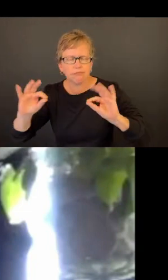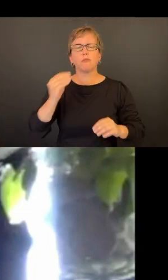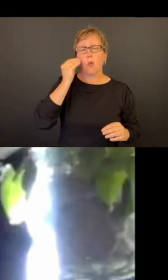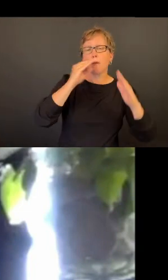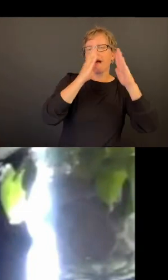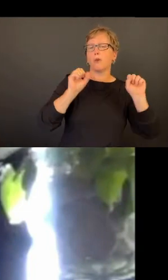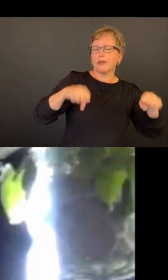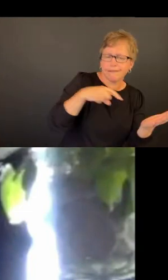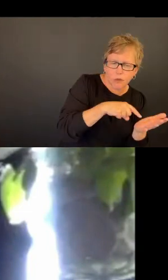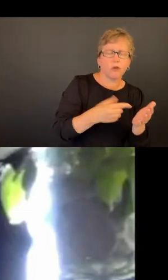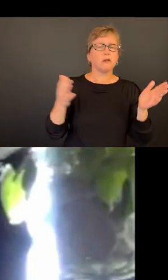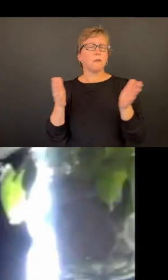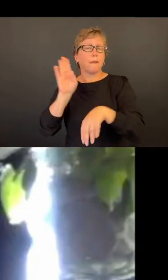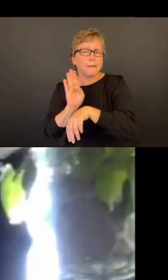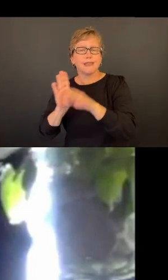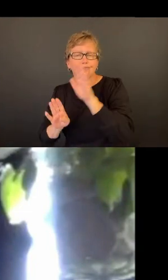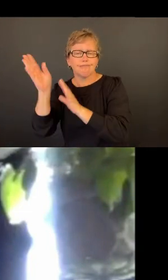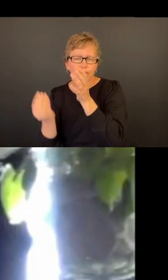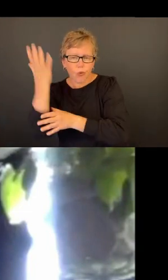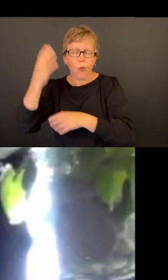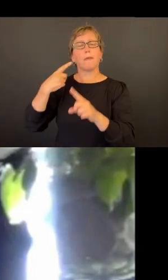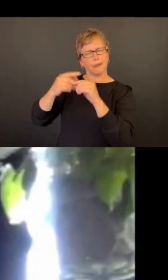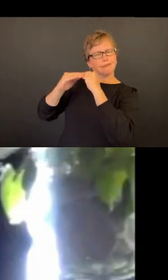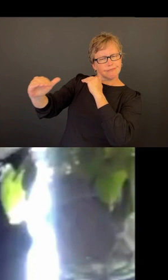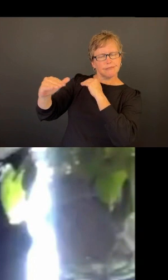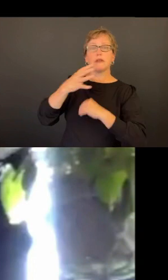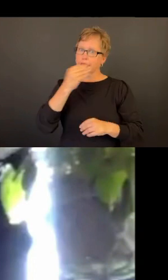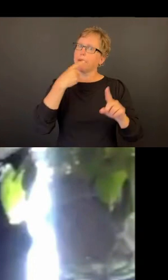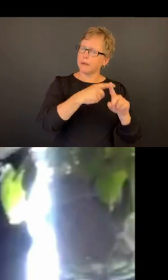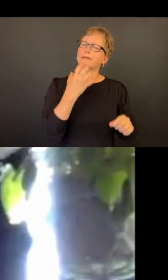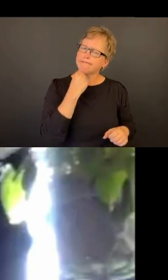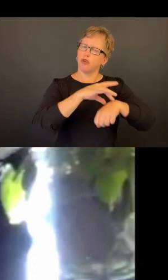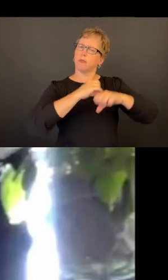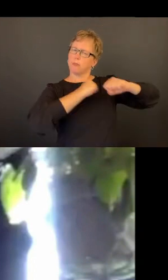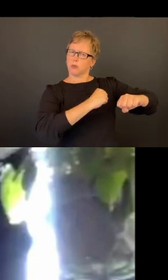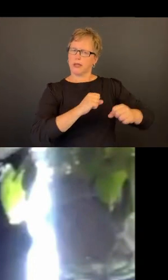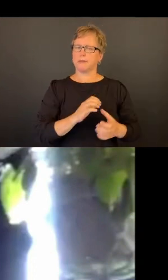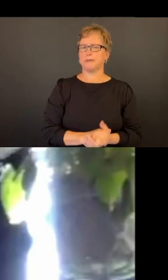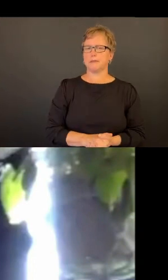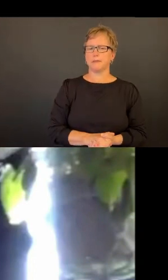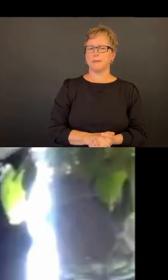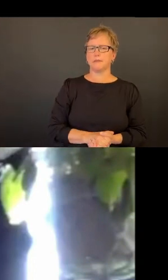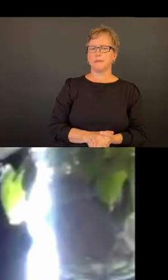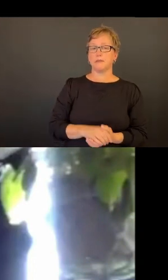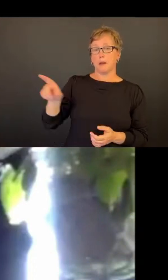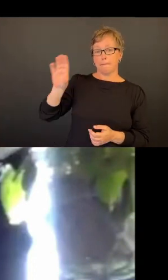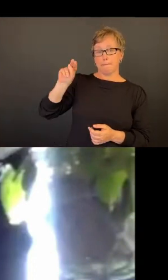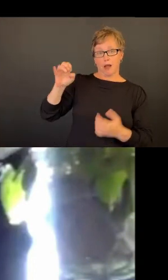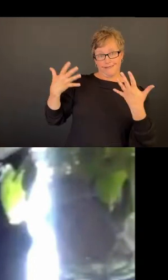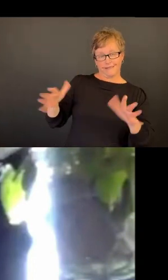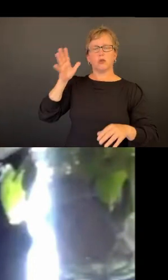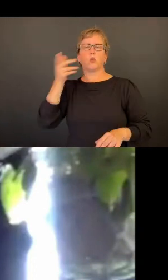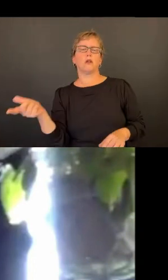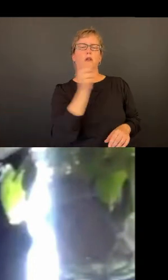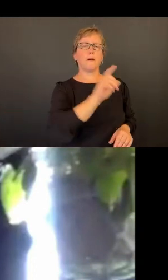housing affordability, small business growth, and sustainability and environmental justice. And then we will also hear from